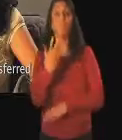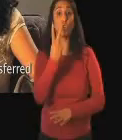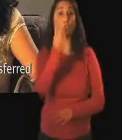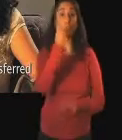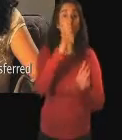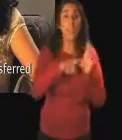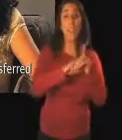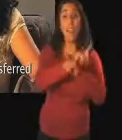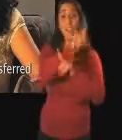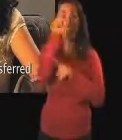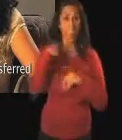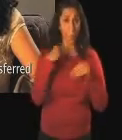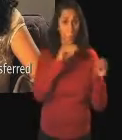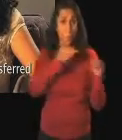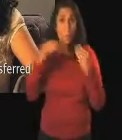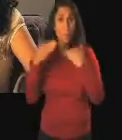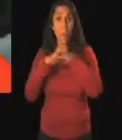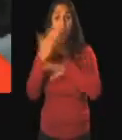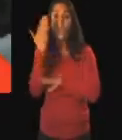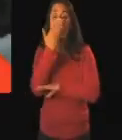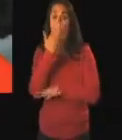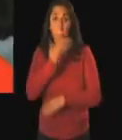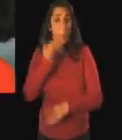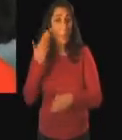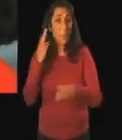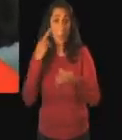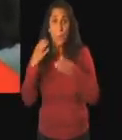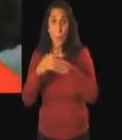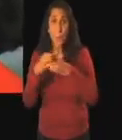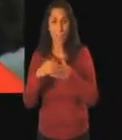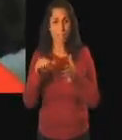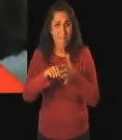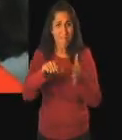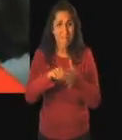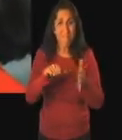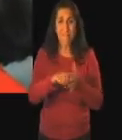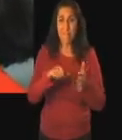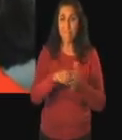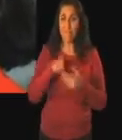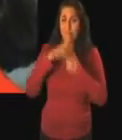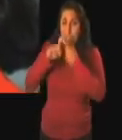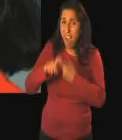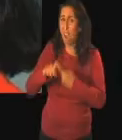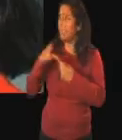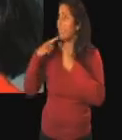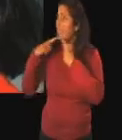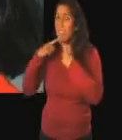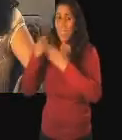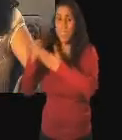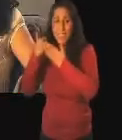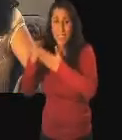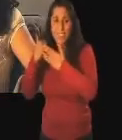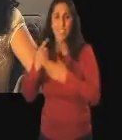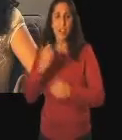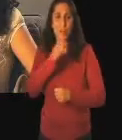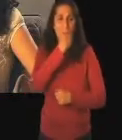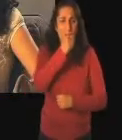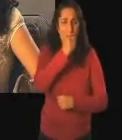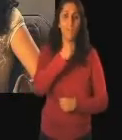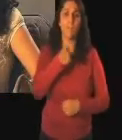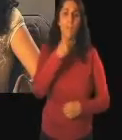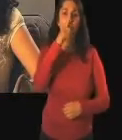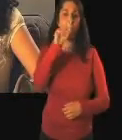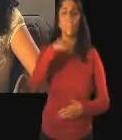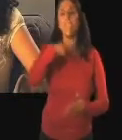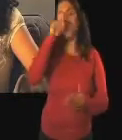and about two years later I was transferred to a mainstream school without a deaf unit. I found that very